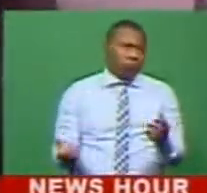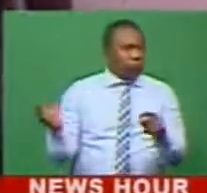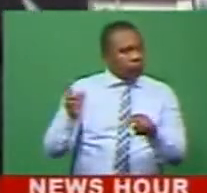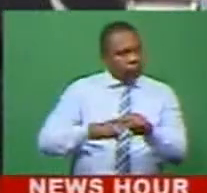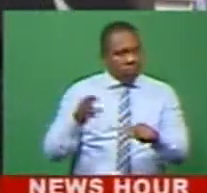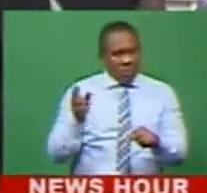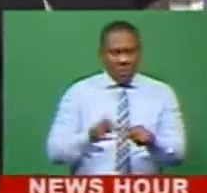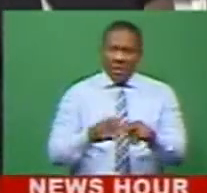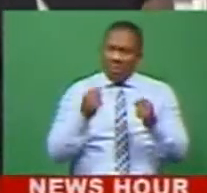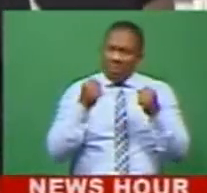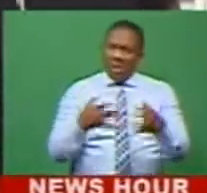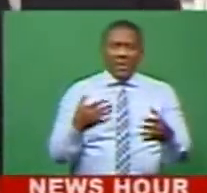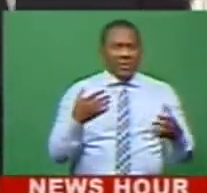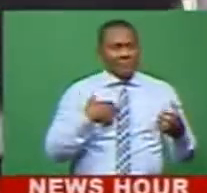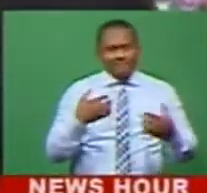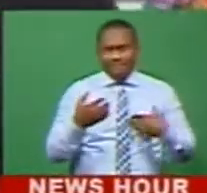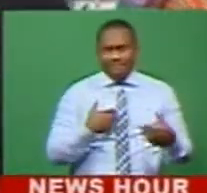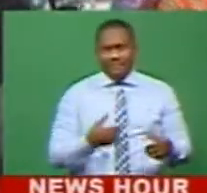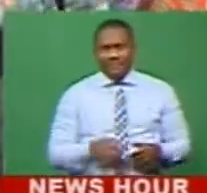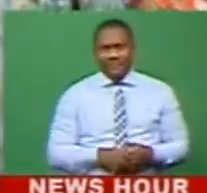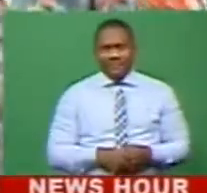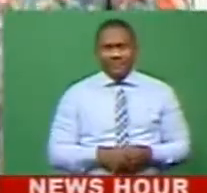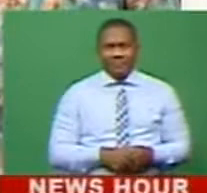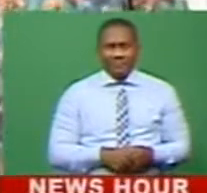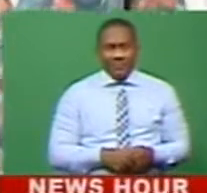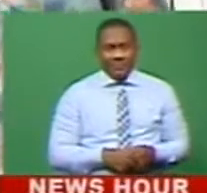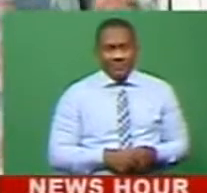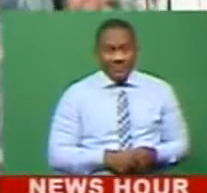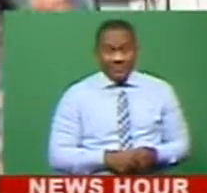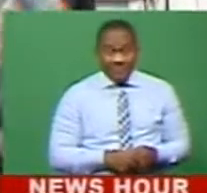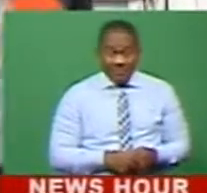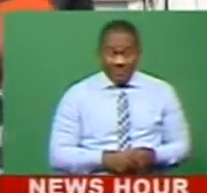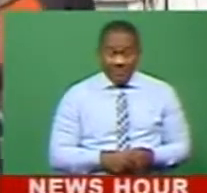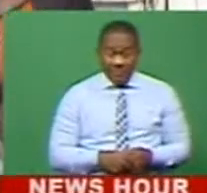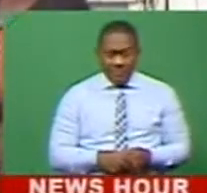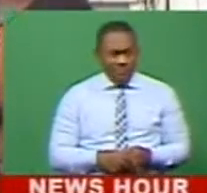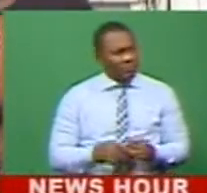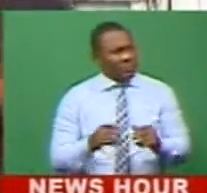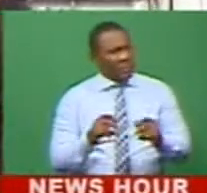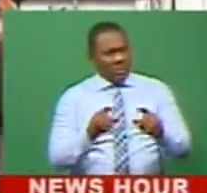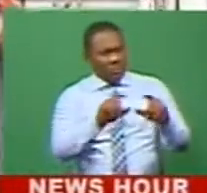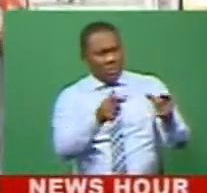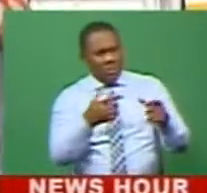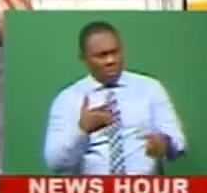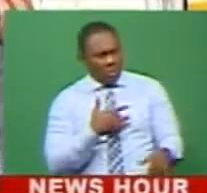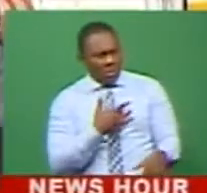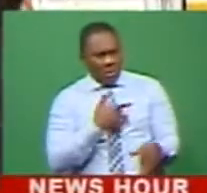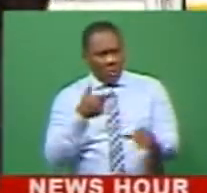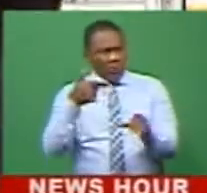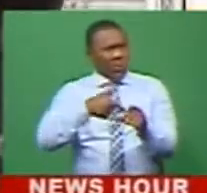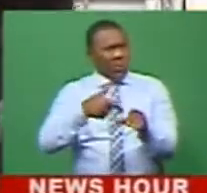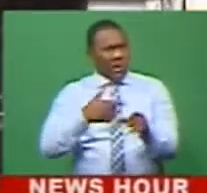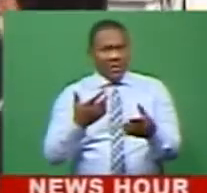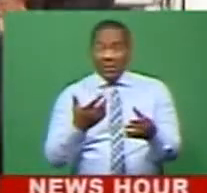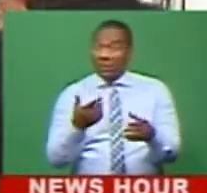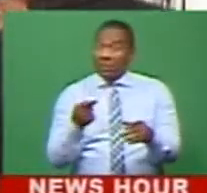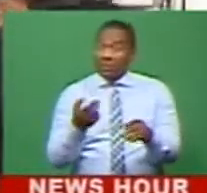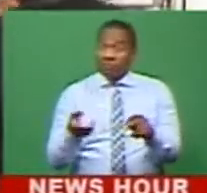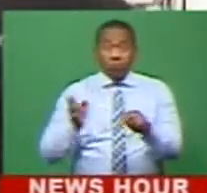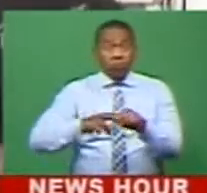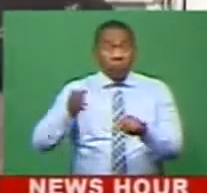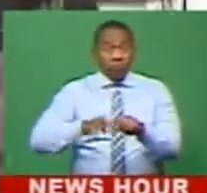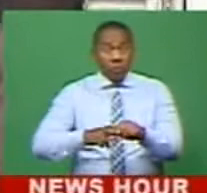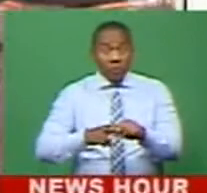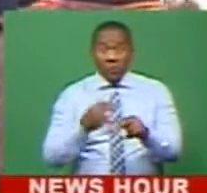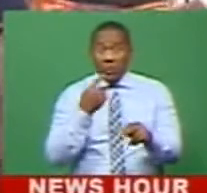in the country. One of the very first groups to feel the impact anytime there is an increase in the prices of